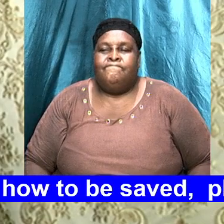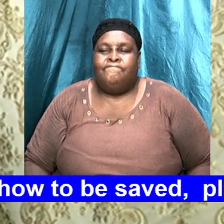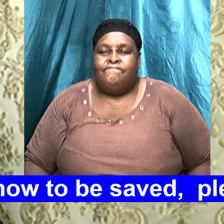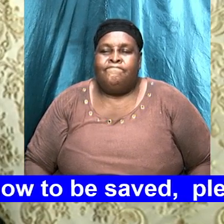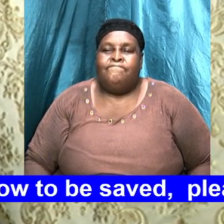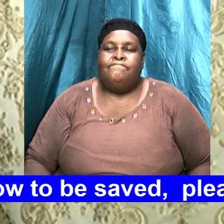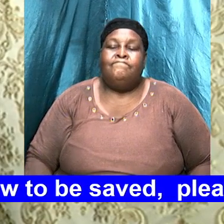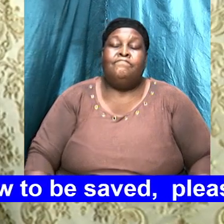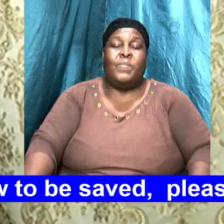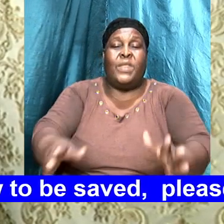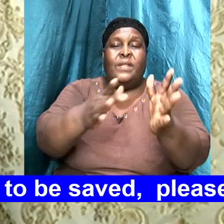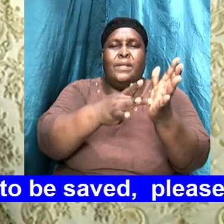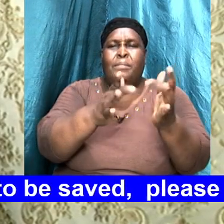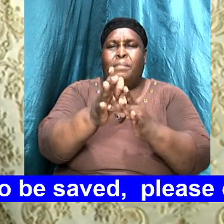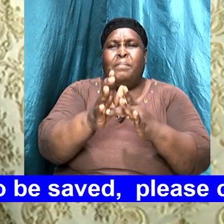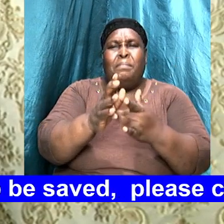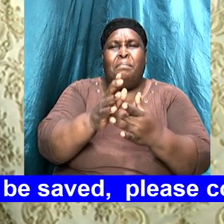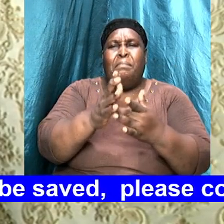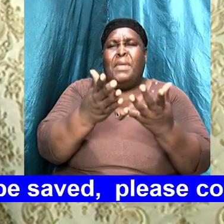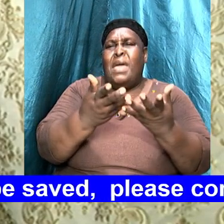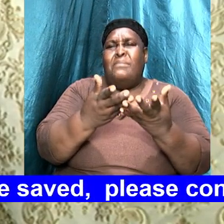The Bible is clear.